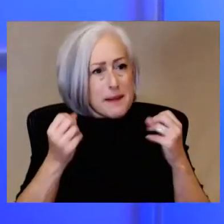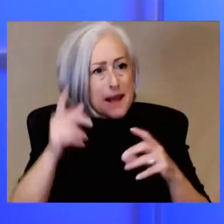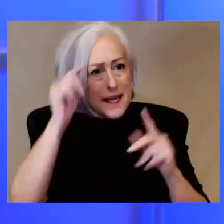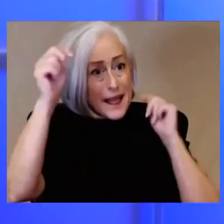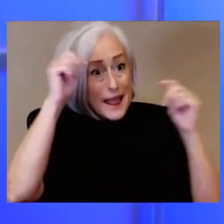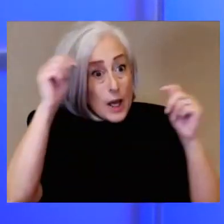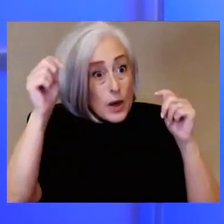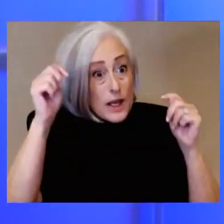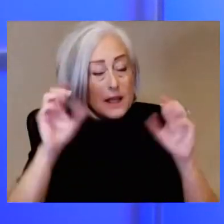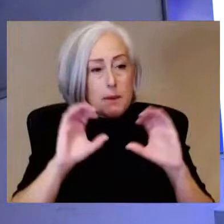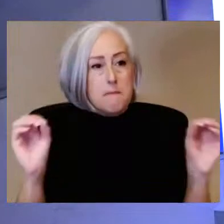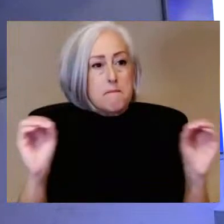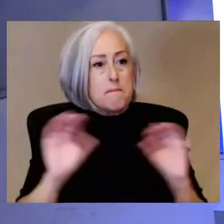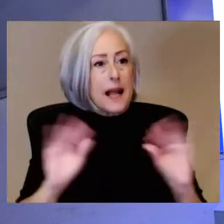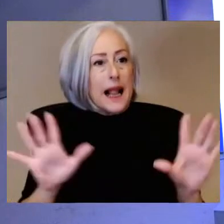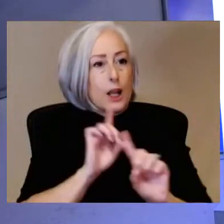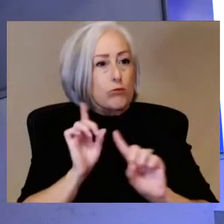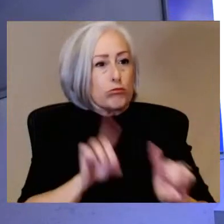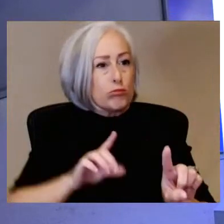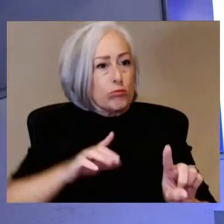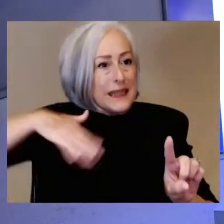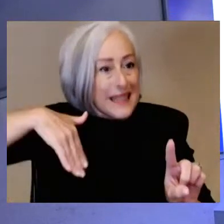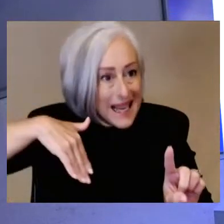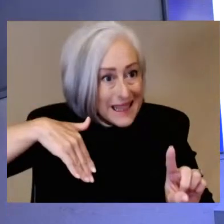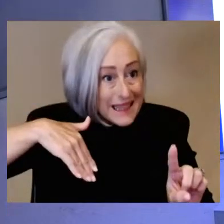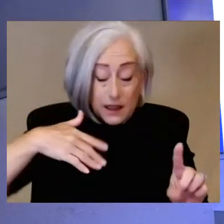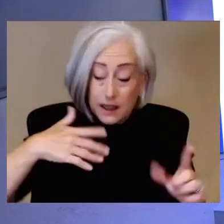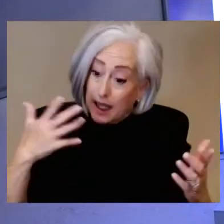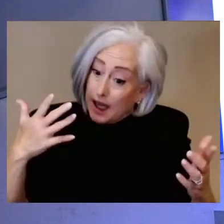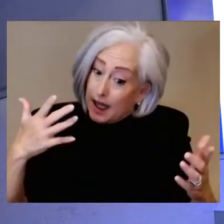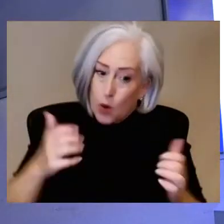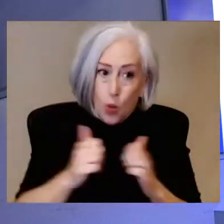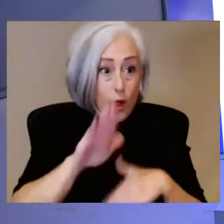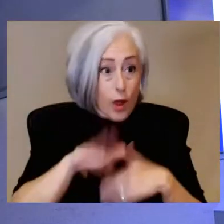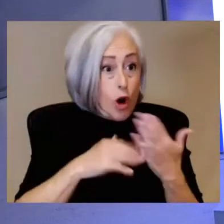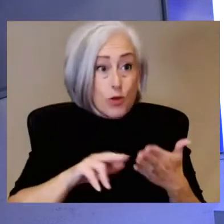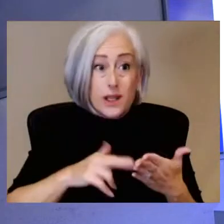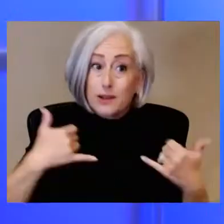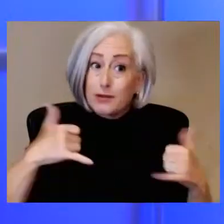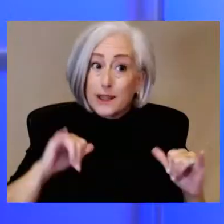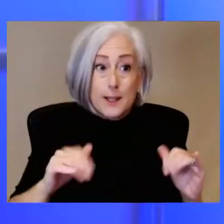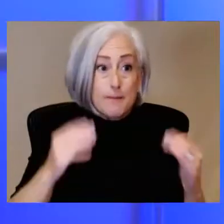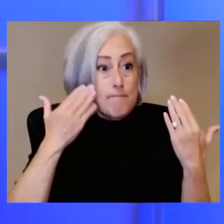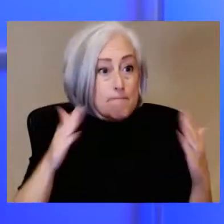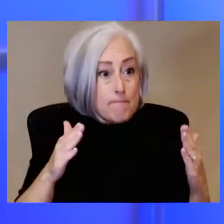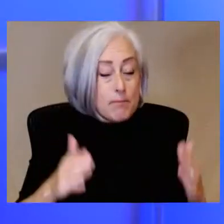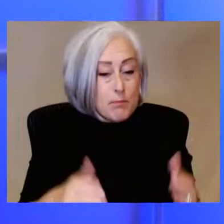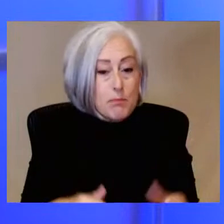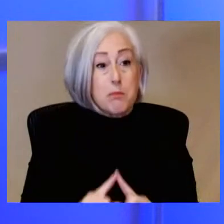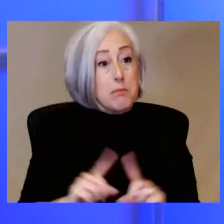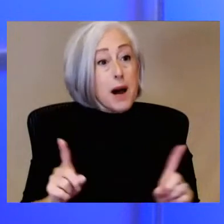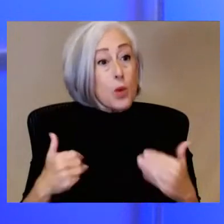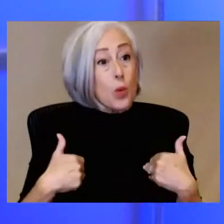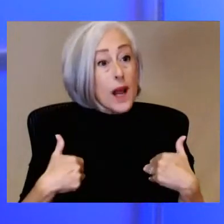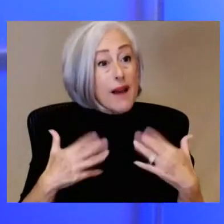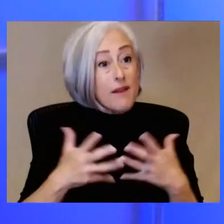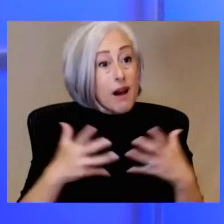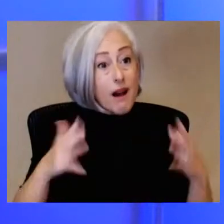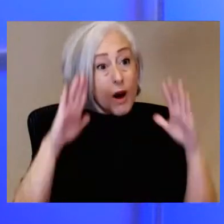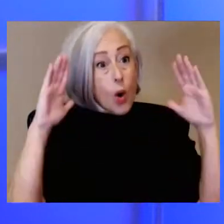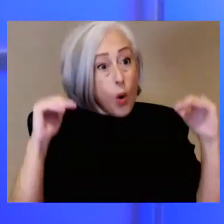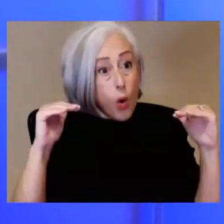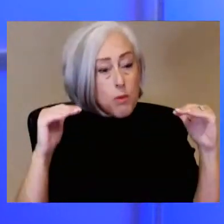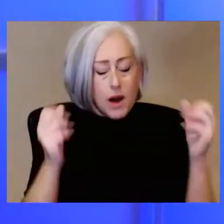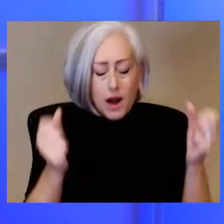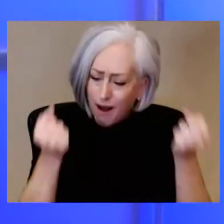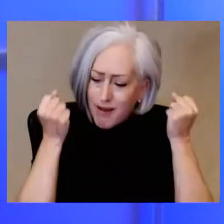clear answers yet, even with all the research we're doing. But at the same time, I'd say it's really hopeful time. There's more going on in the field than ever